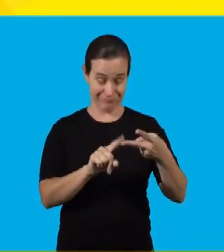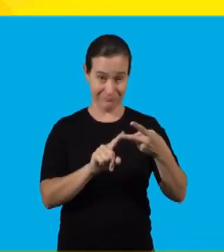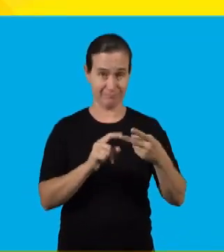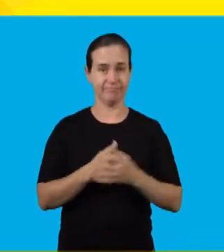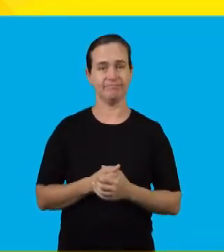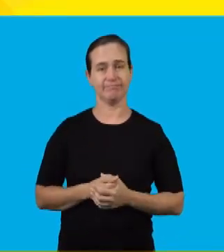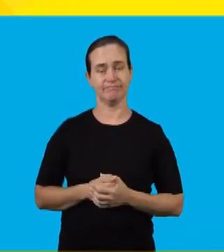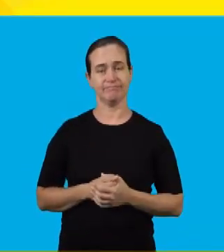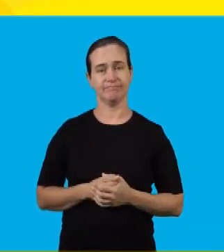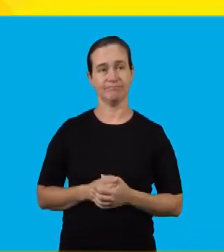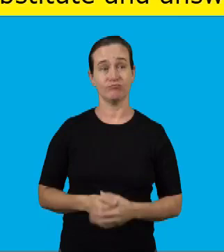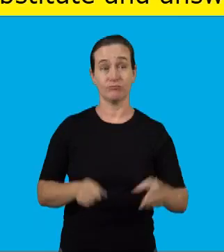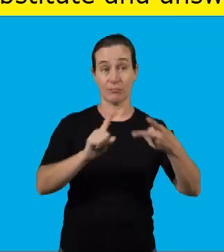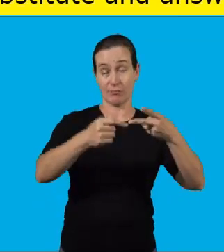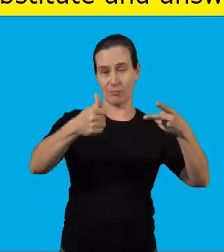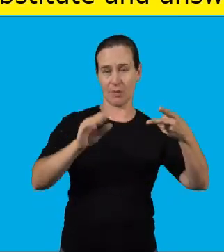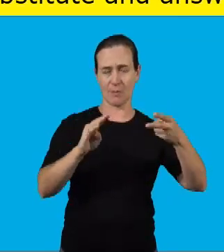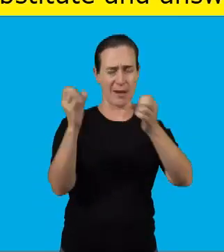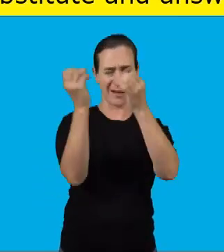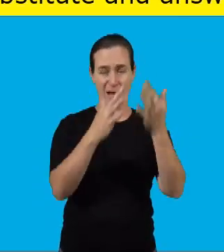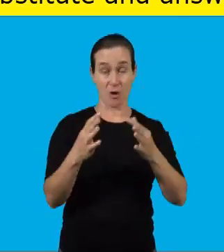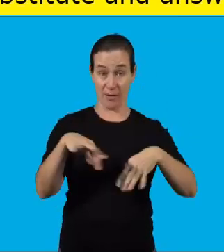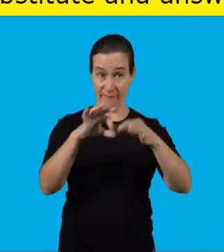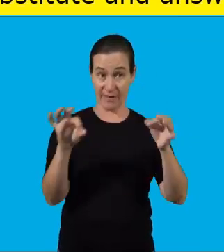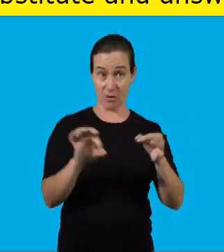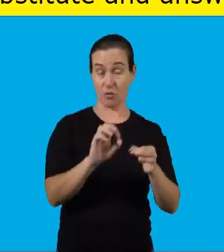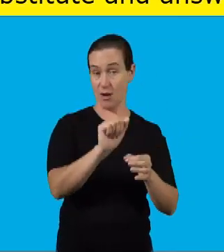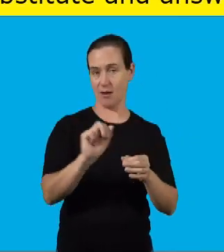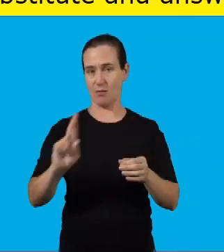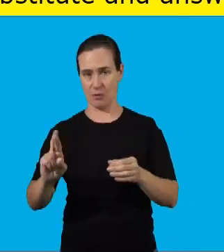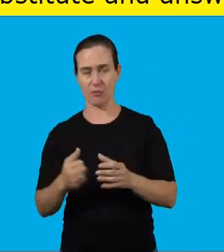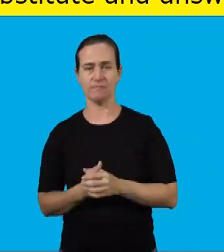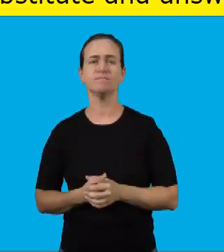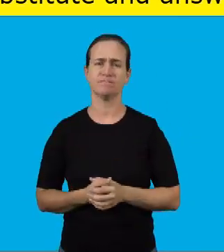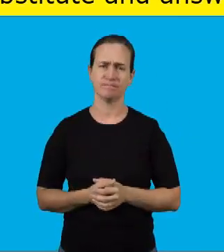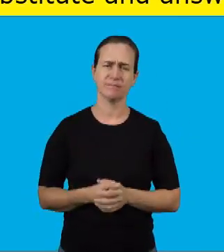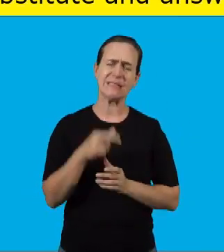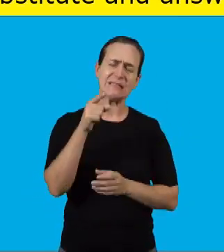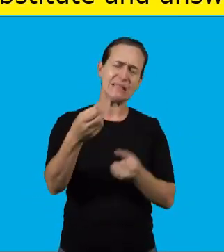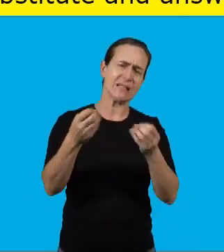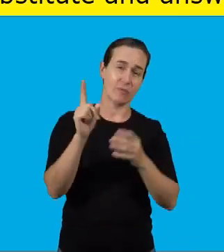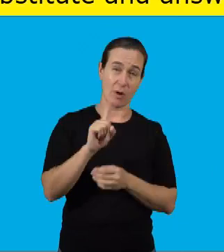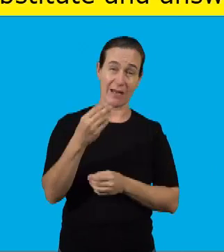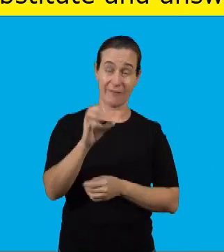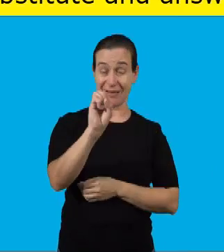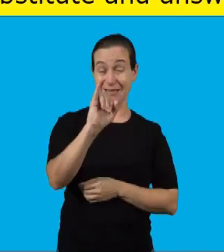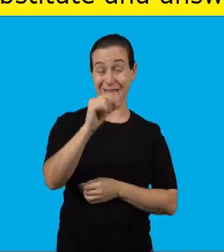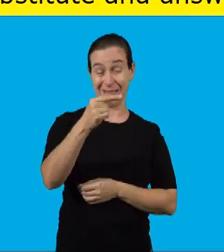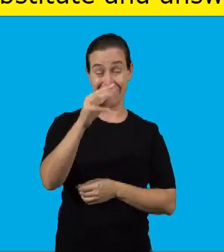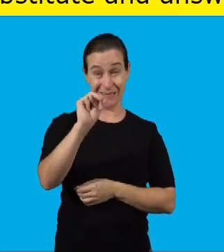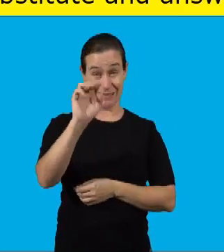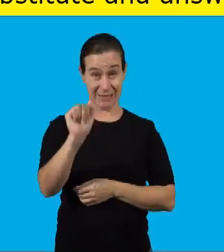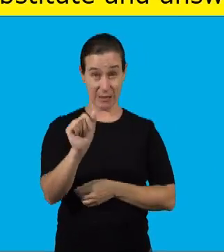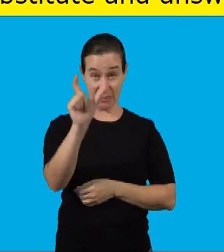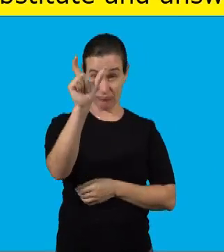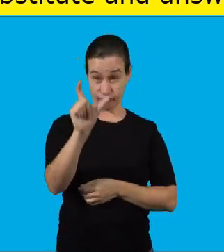question. Well, it says there that calculate the value of a and r. Now let's look at what we had been given. We were given a sigma